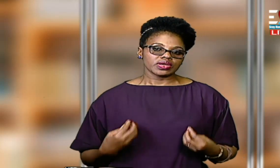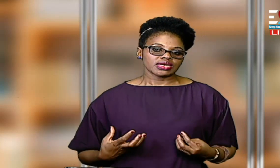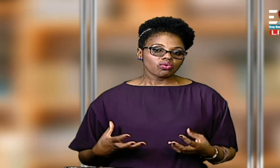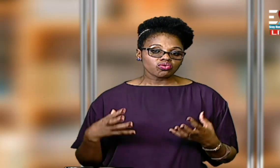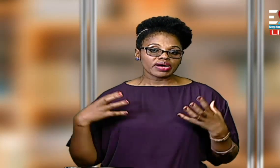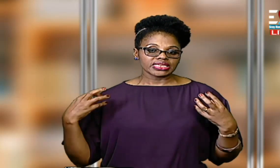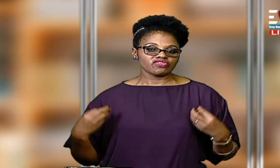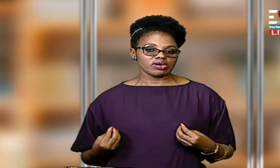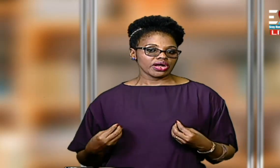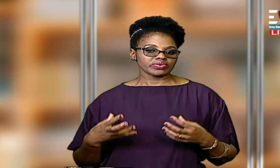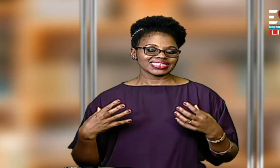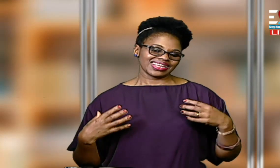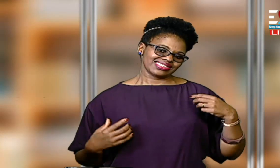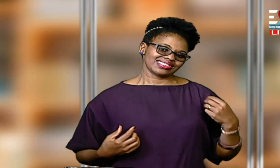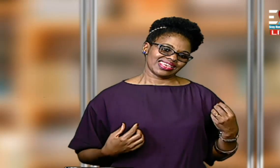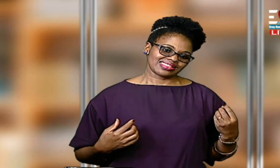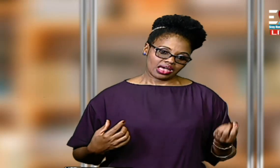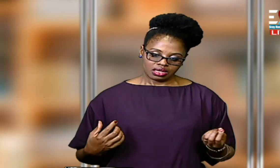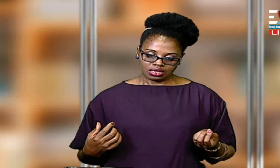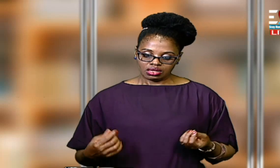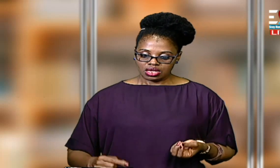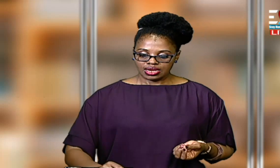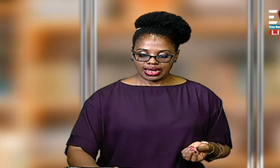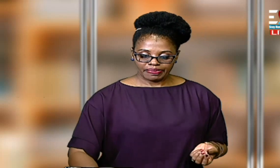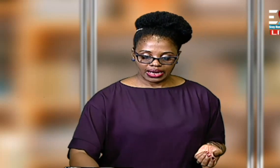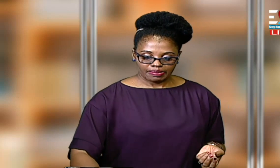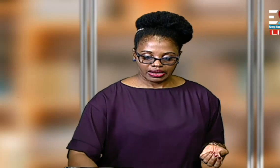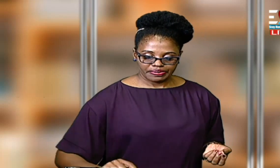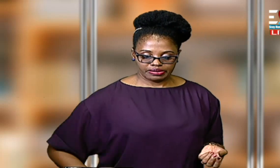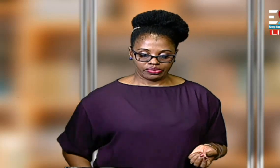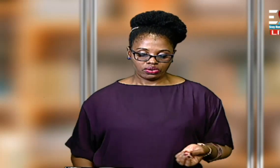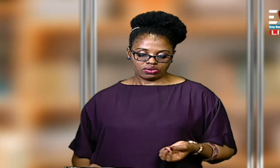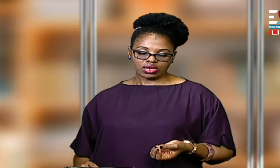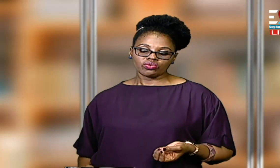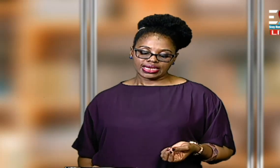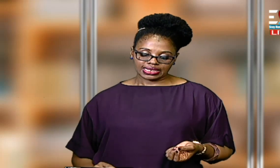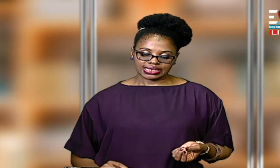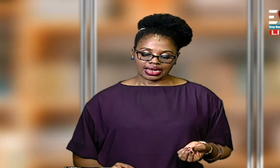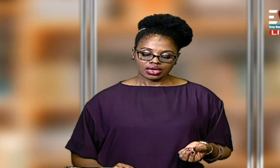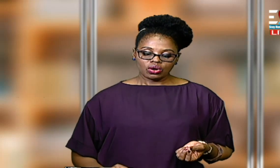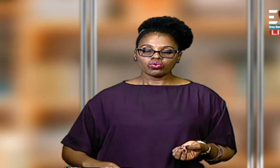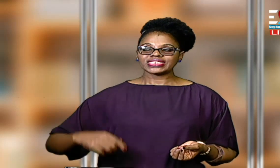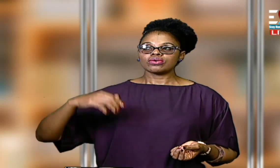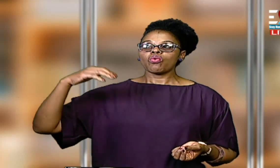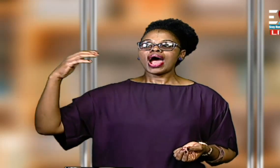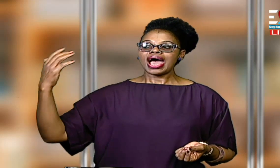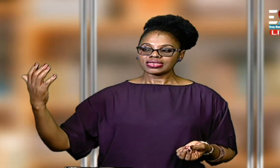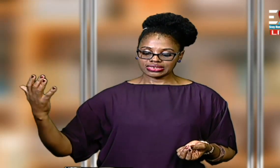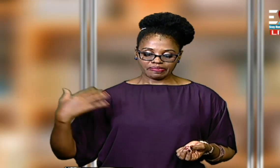uyibone wena na ukhuluma ngedivumelwano tesikhathi lesenca. Liyaphakama liphimbo elungeni lekuqala.